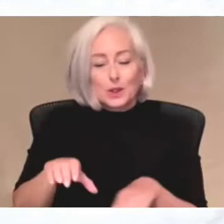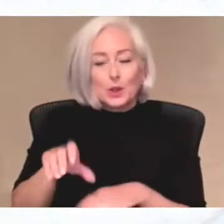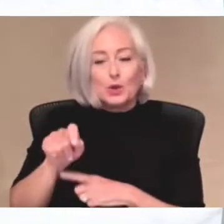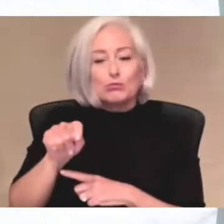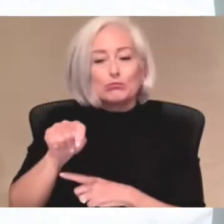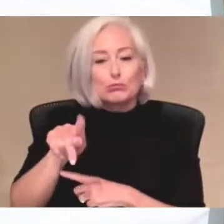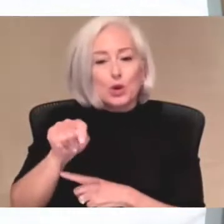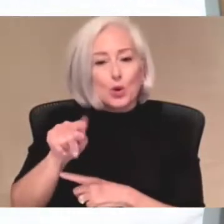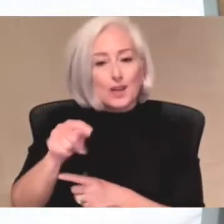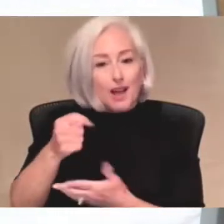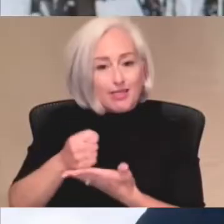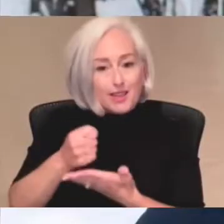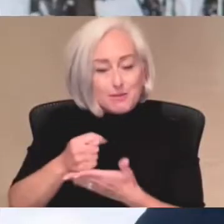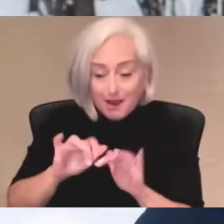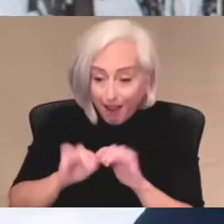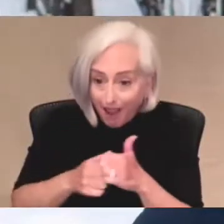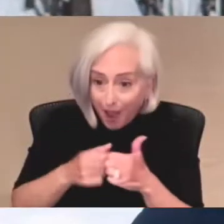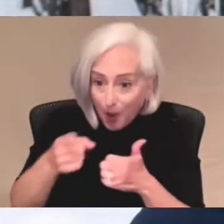doing today?